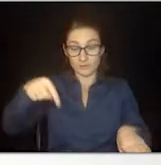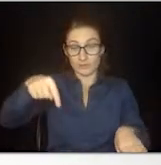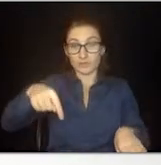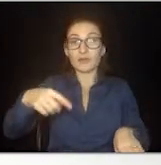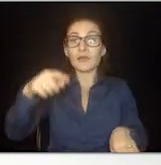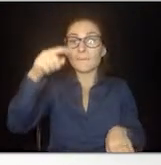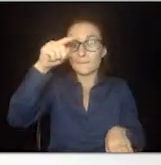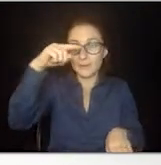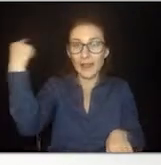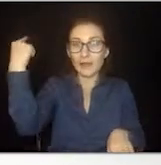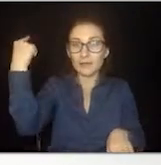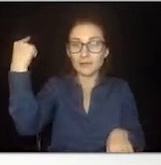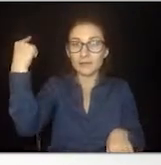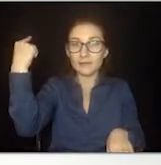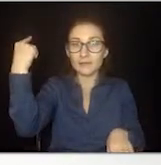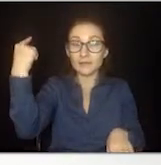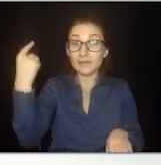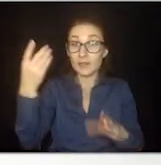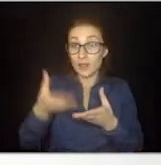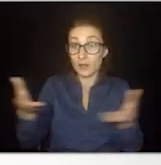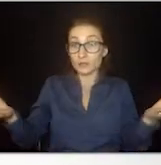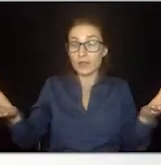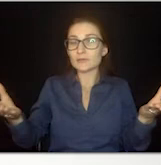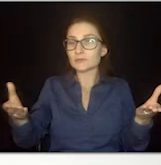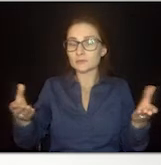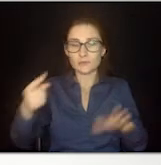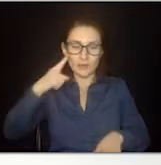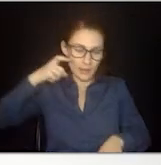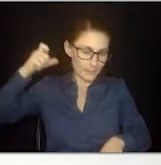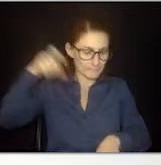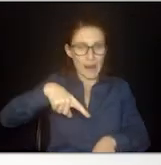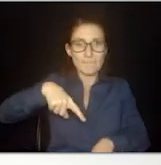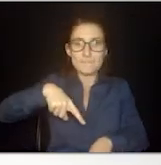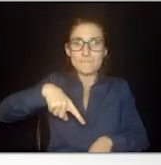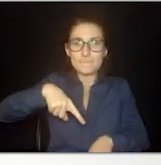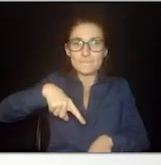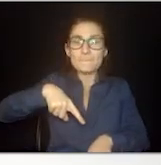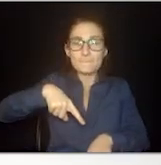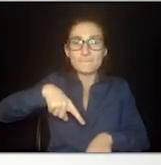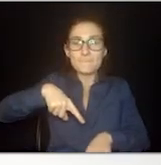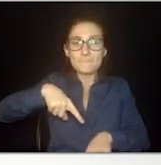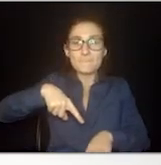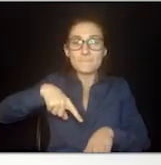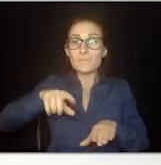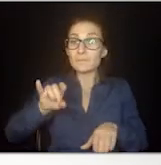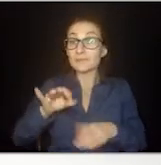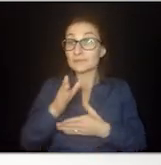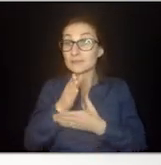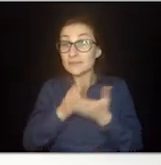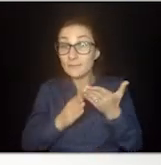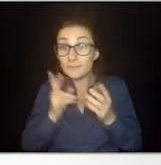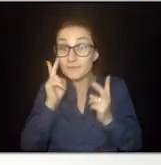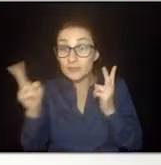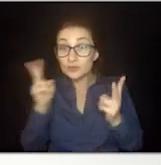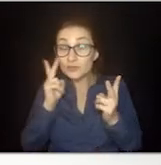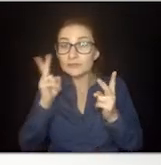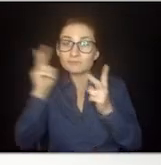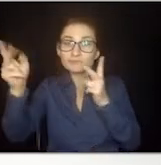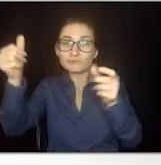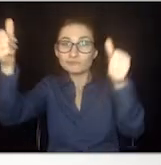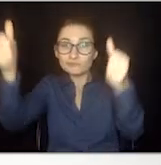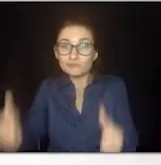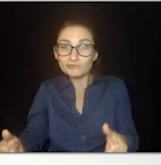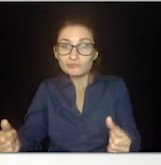black underneath them because that makes the objects stand out visually a lot more. So if they do have some